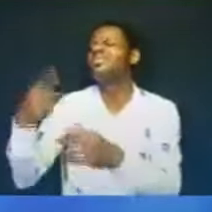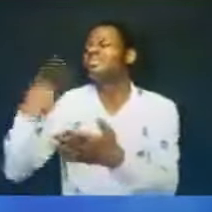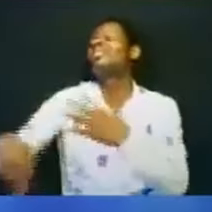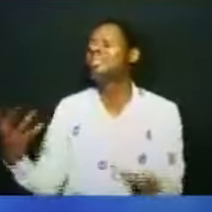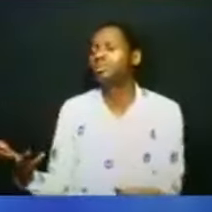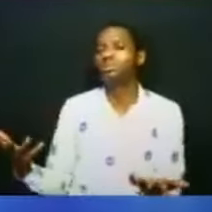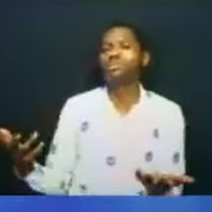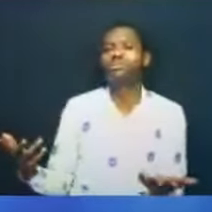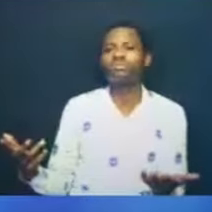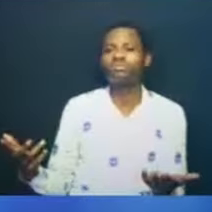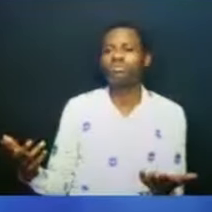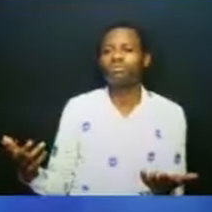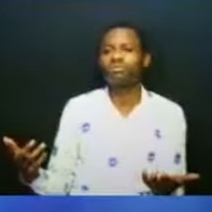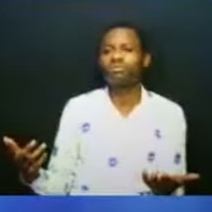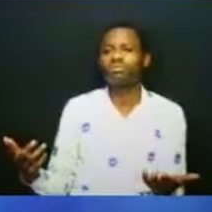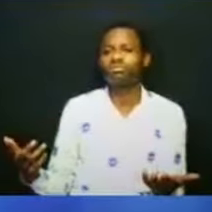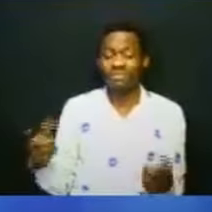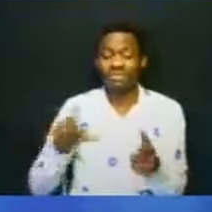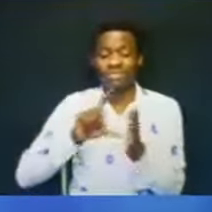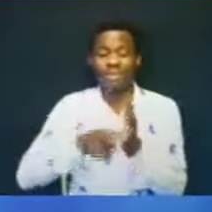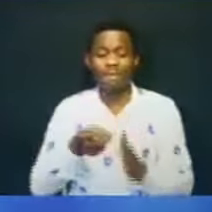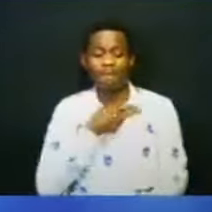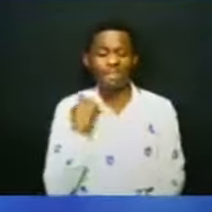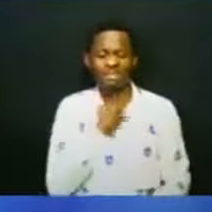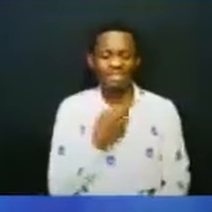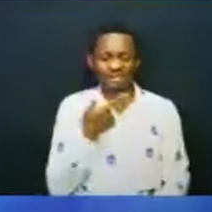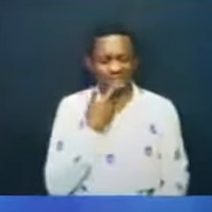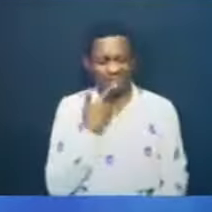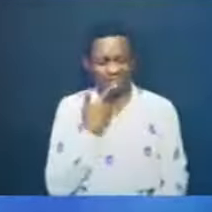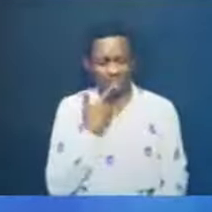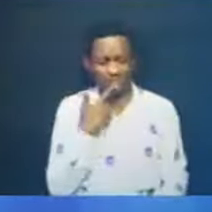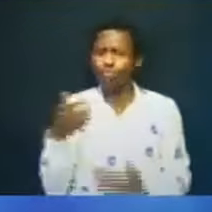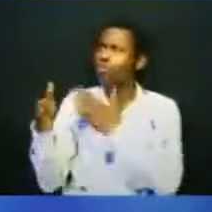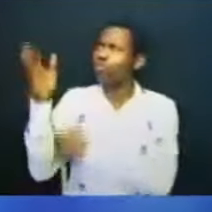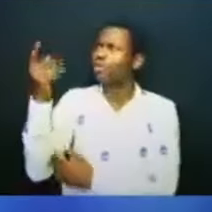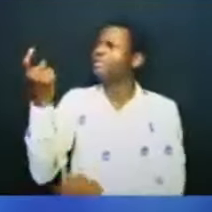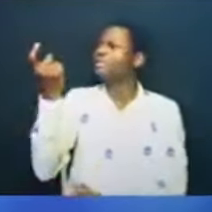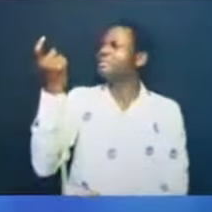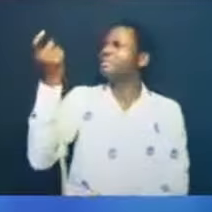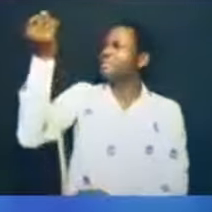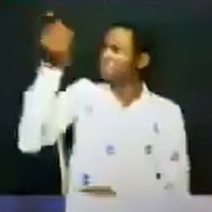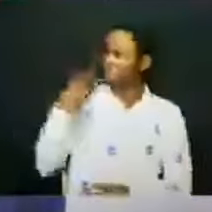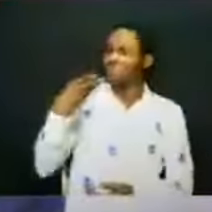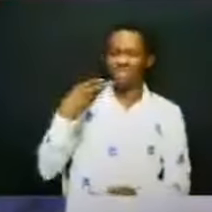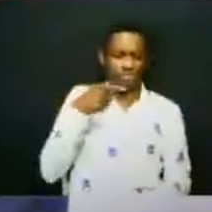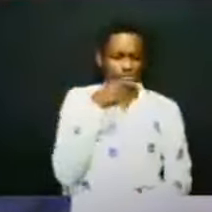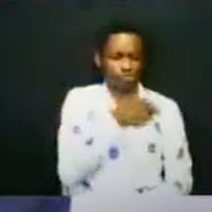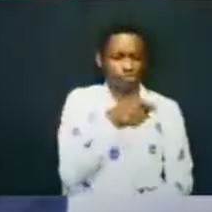see God impressing upon my heart that you have an issue with this name.